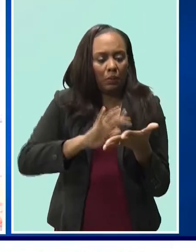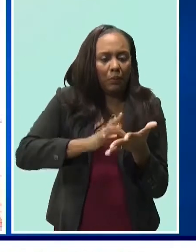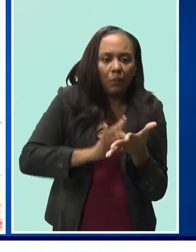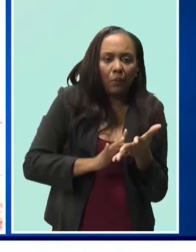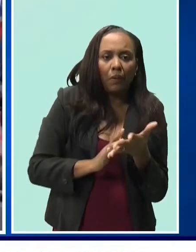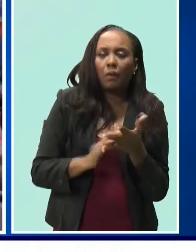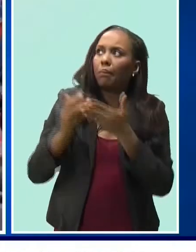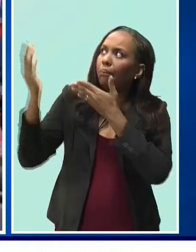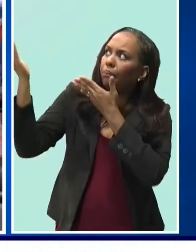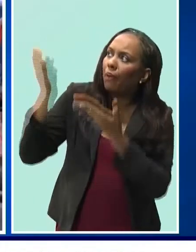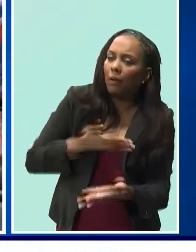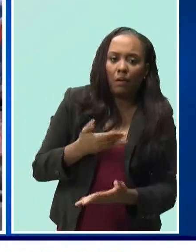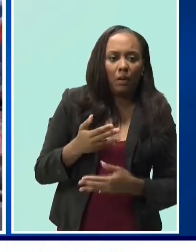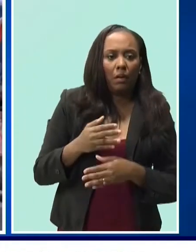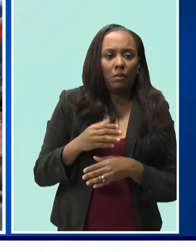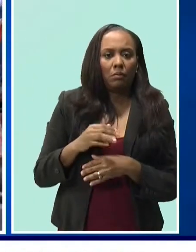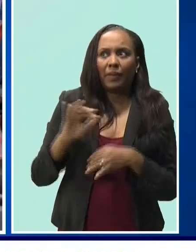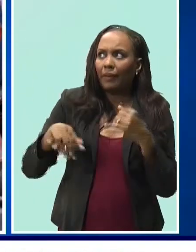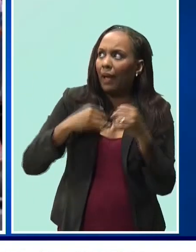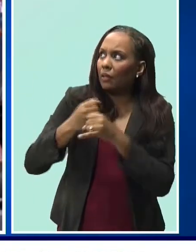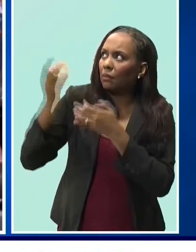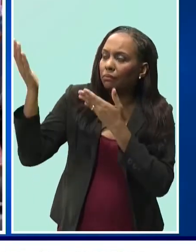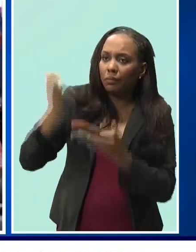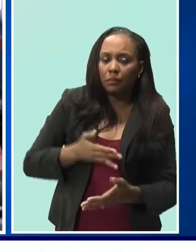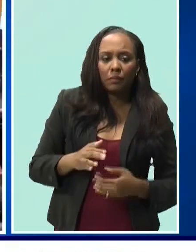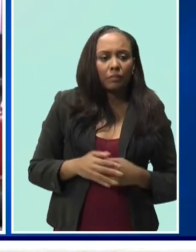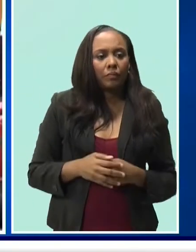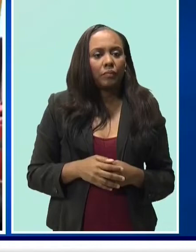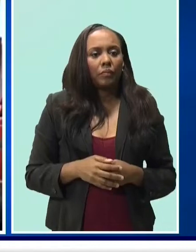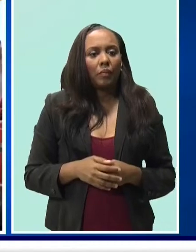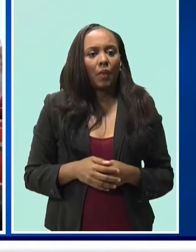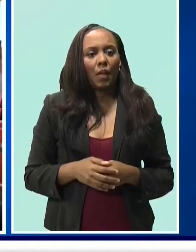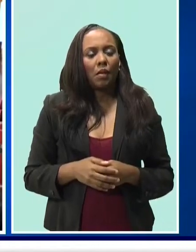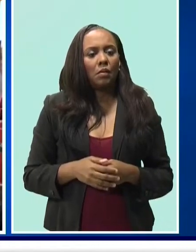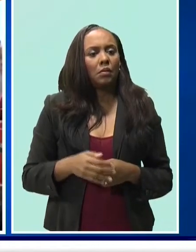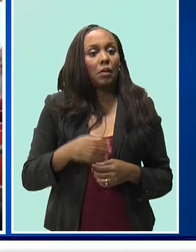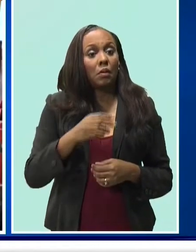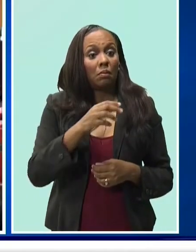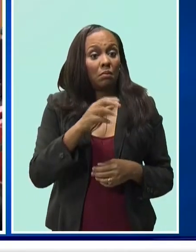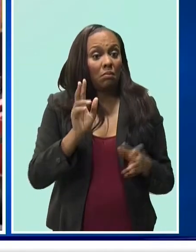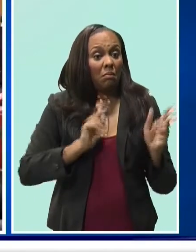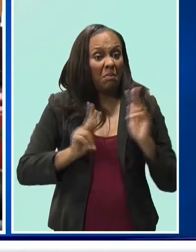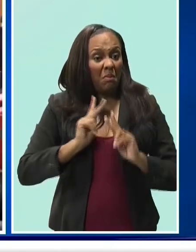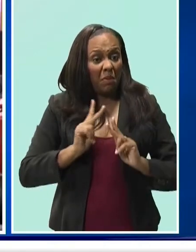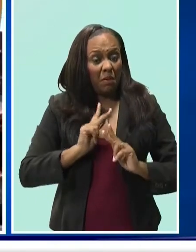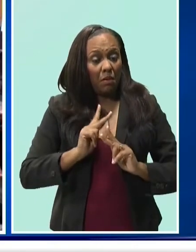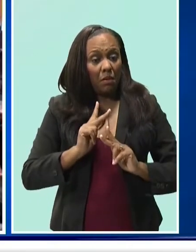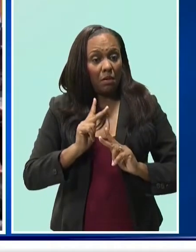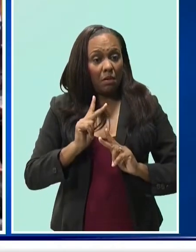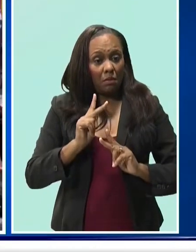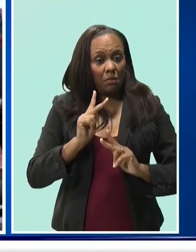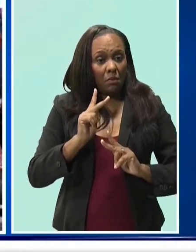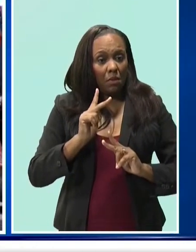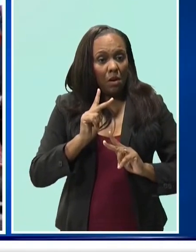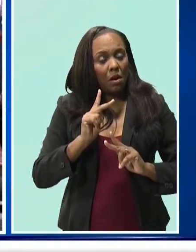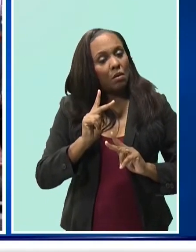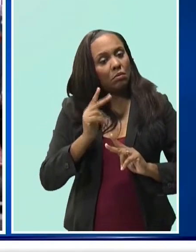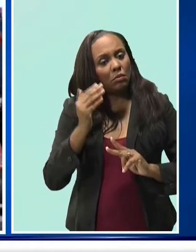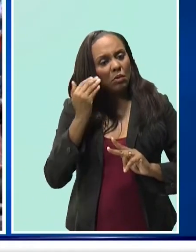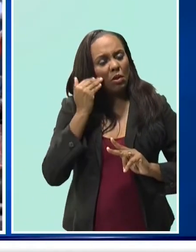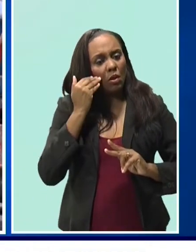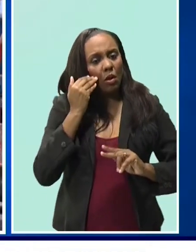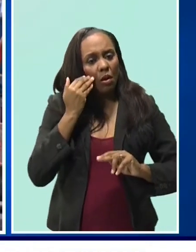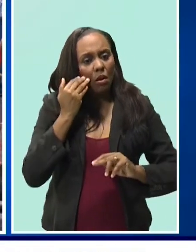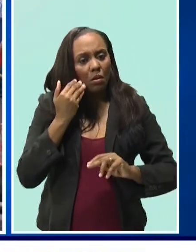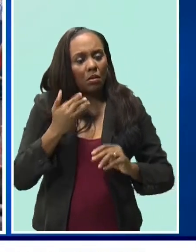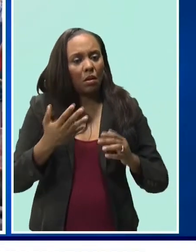it. Even like for the water authority, we handle all those big long pipes that go in the ground so that people could get water,